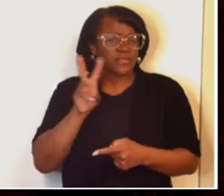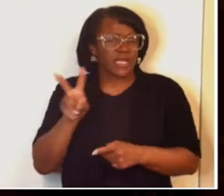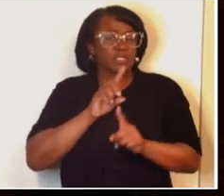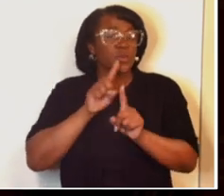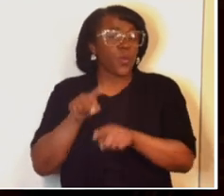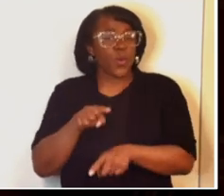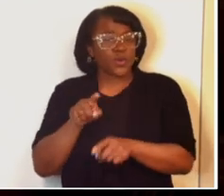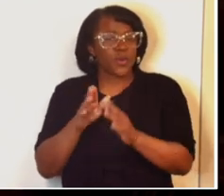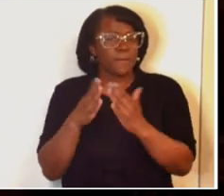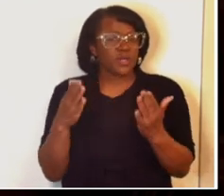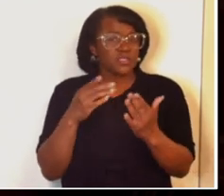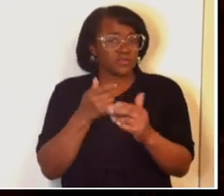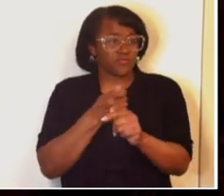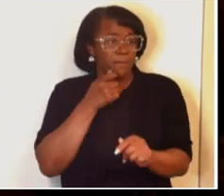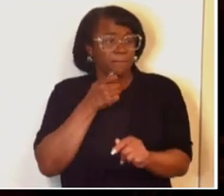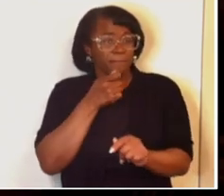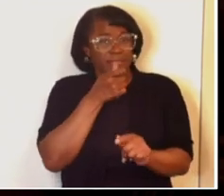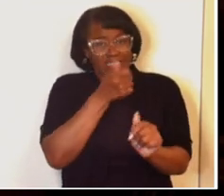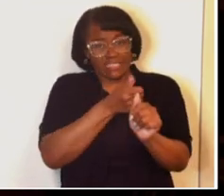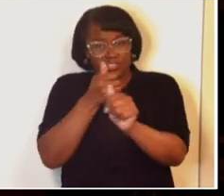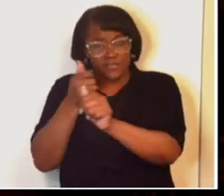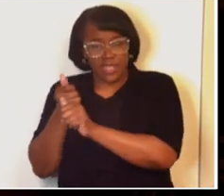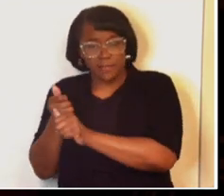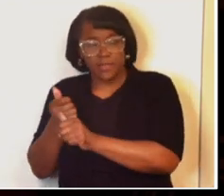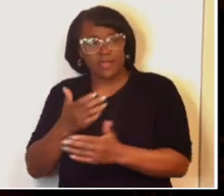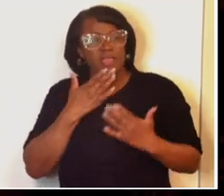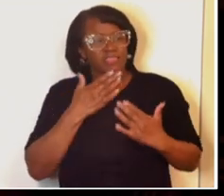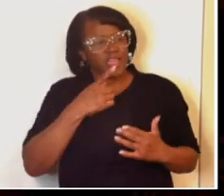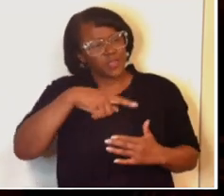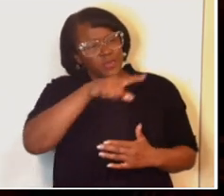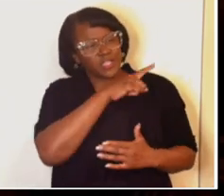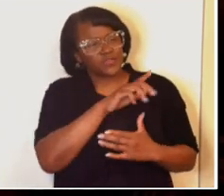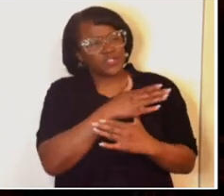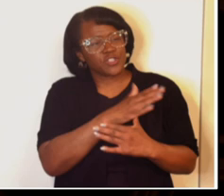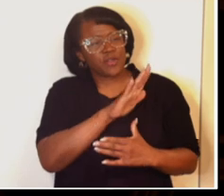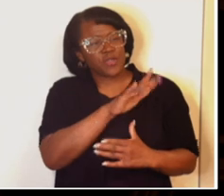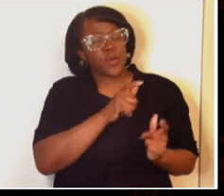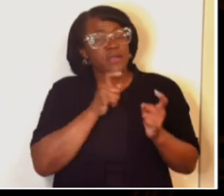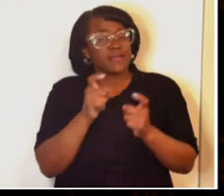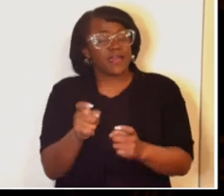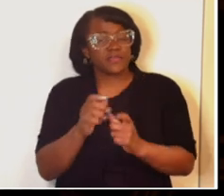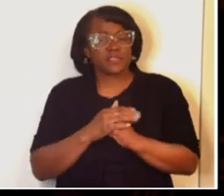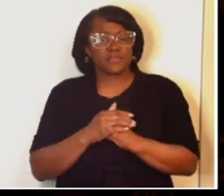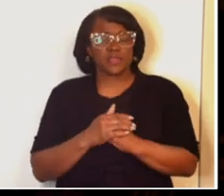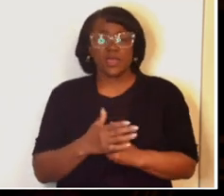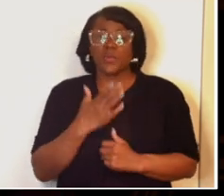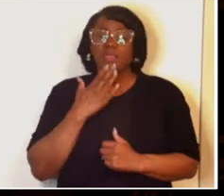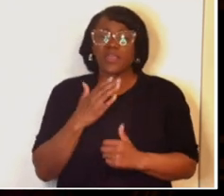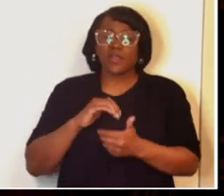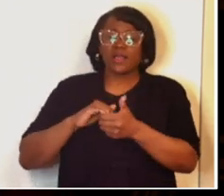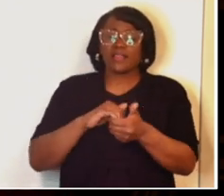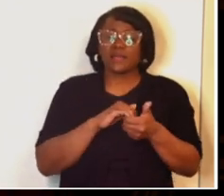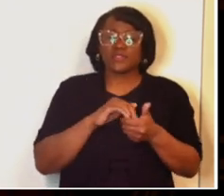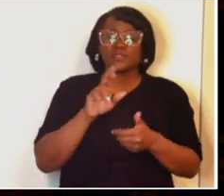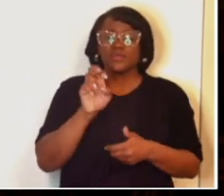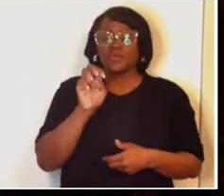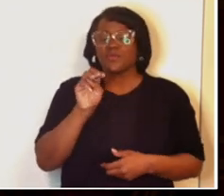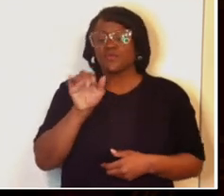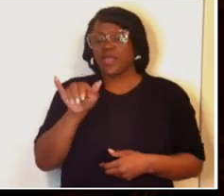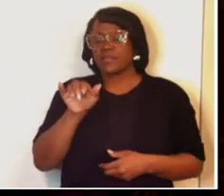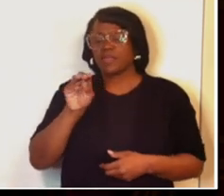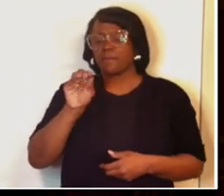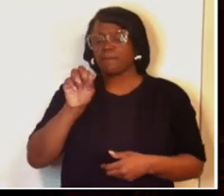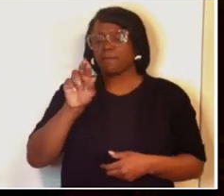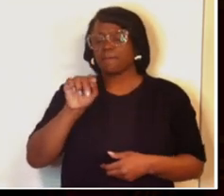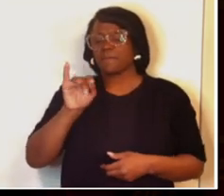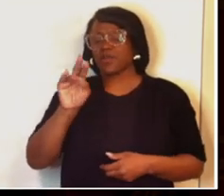litfest.org/Harlem Writers Guild. We thank our writers for sharing their gifts with us. We also thank our collaborators, Remy Martin.